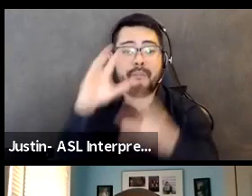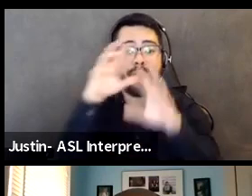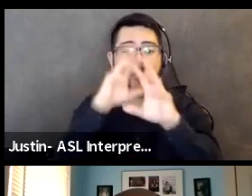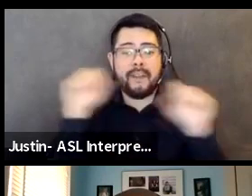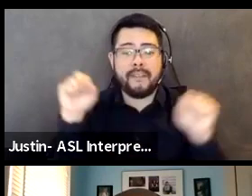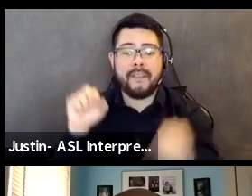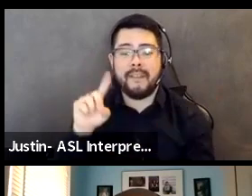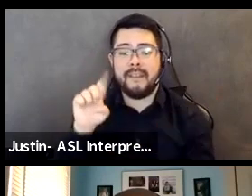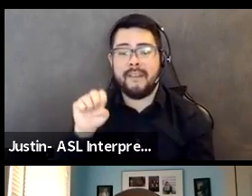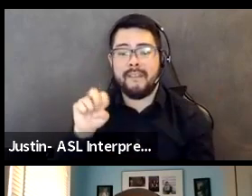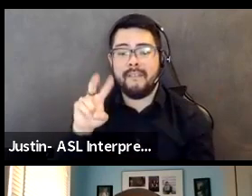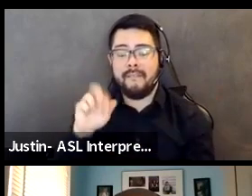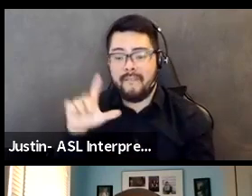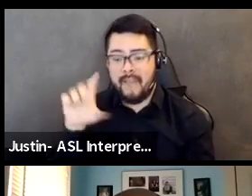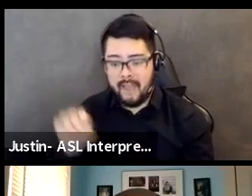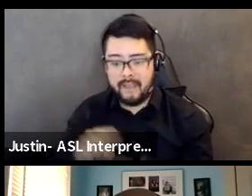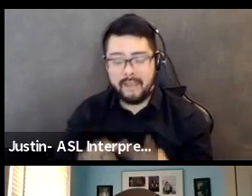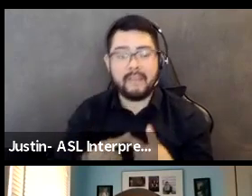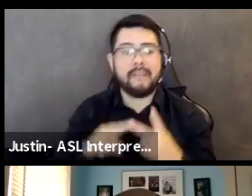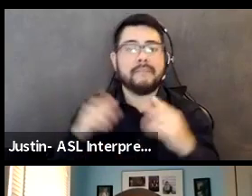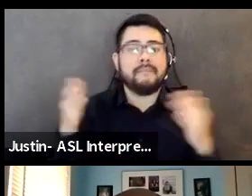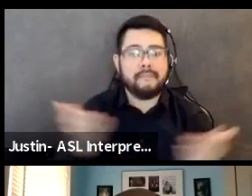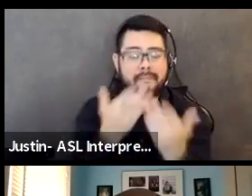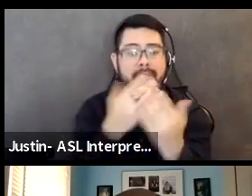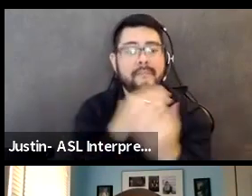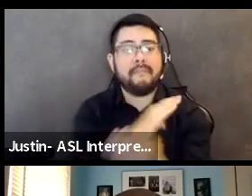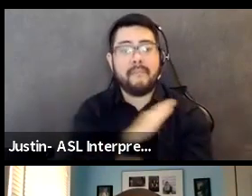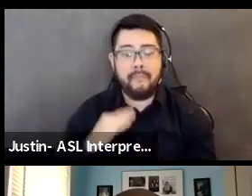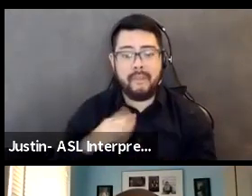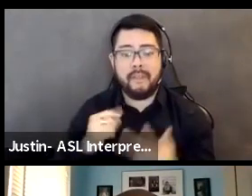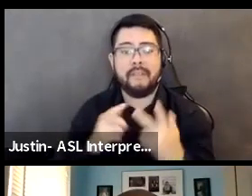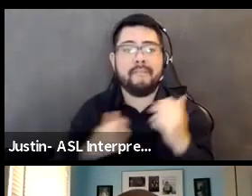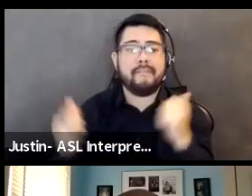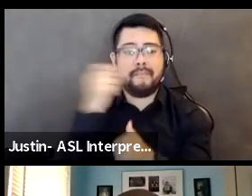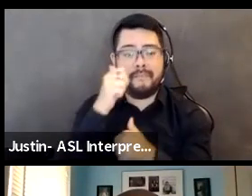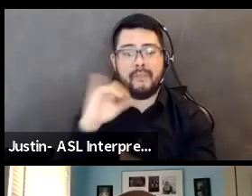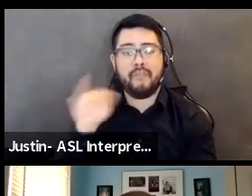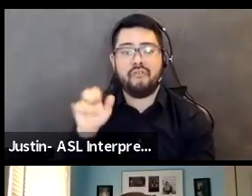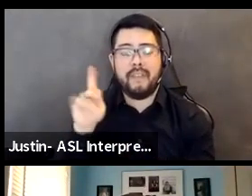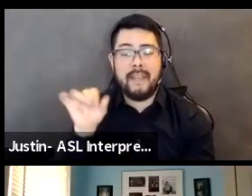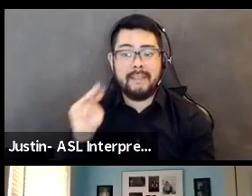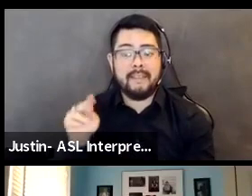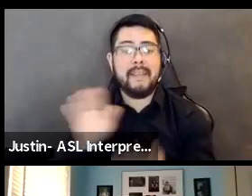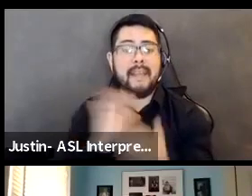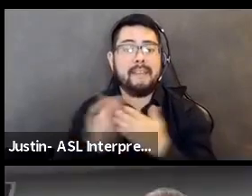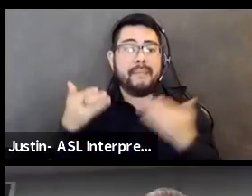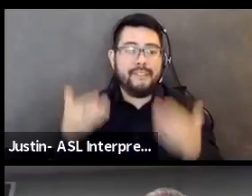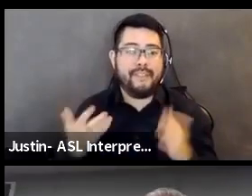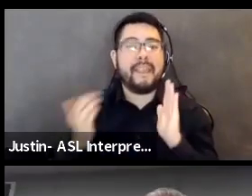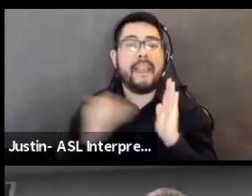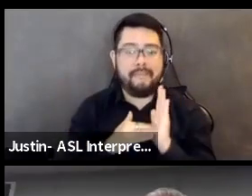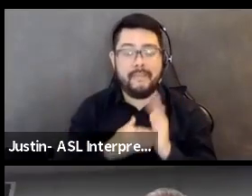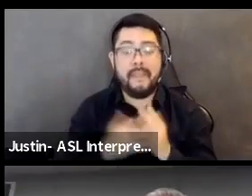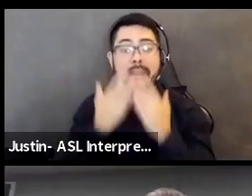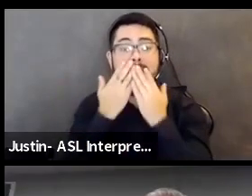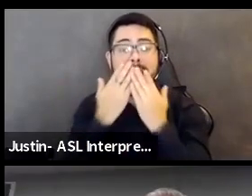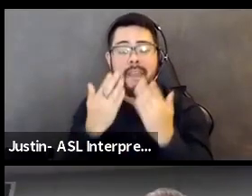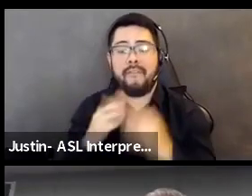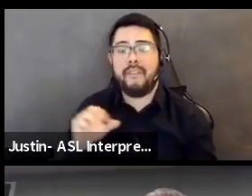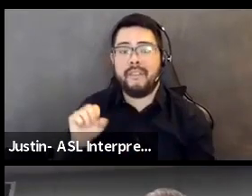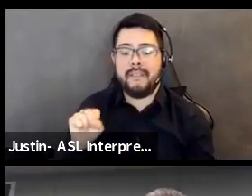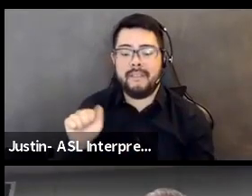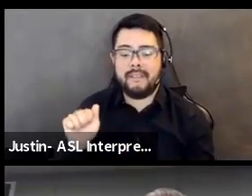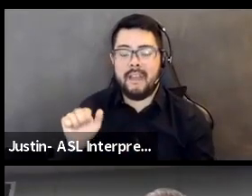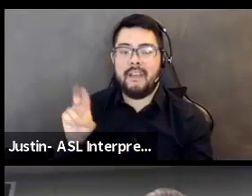devi esteemed members of the board of education and ceo jackson it's nice to speak with you all again thank you to the saganash